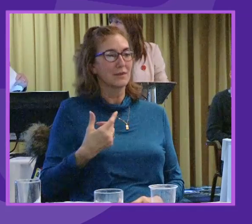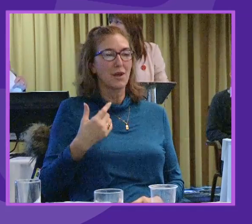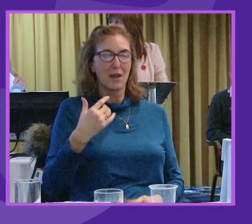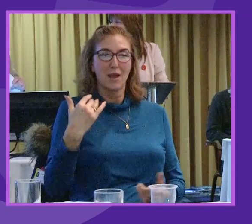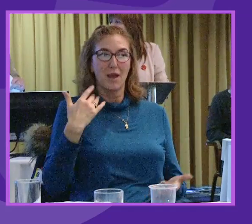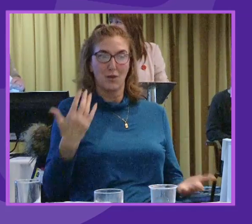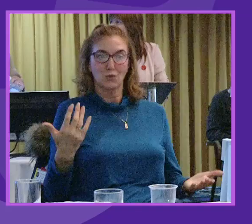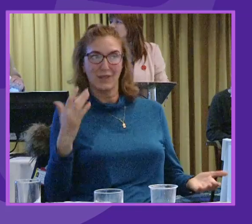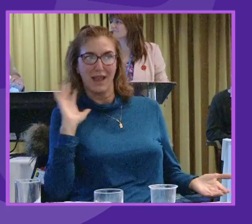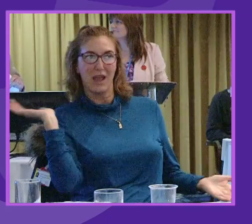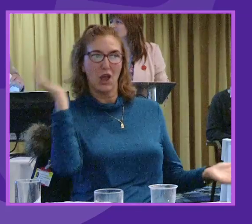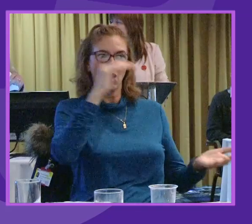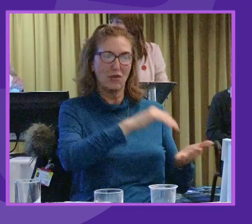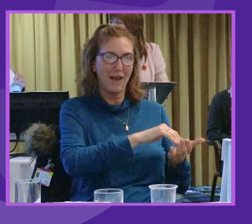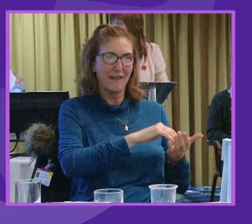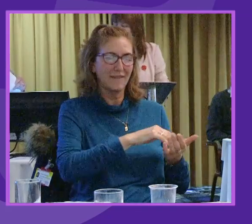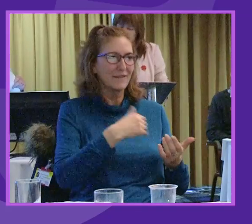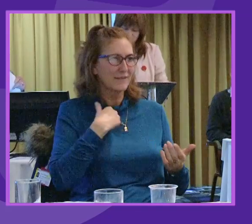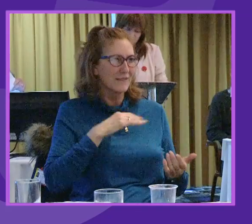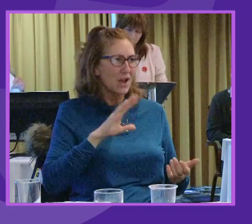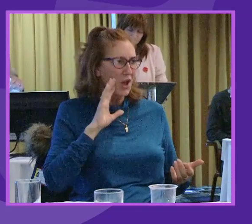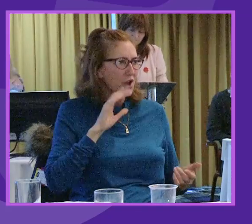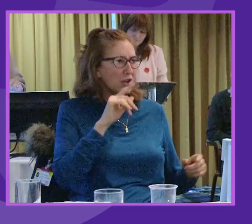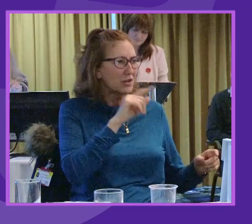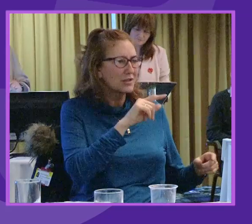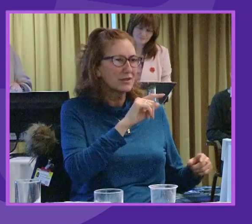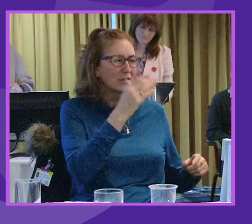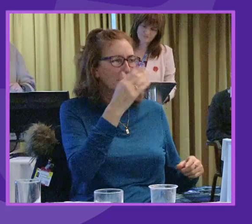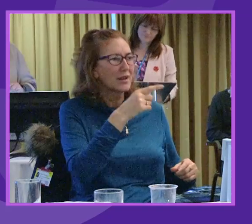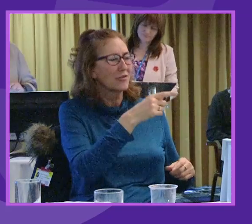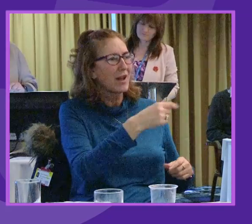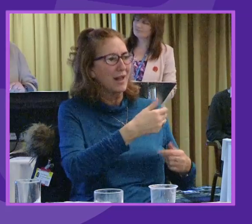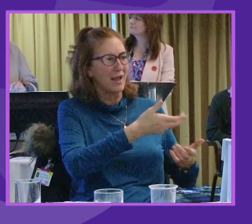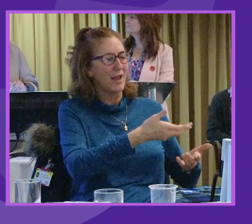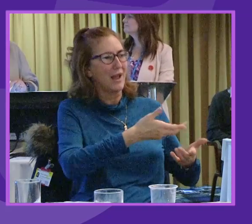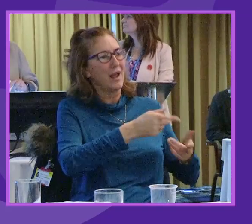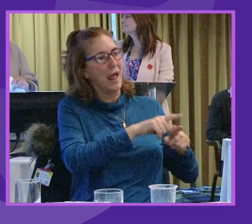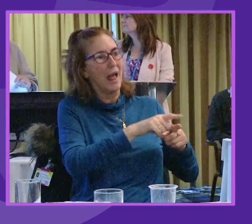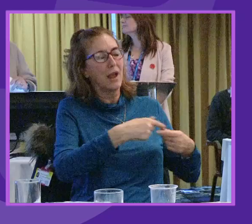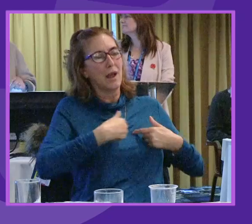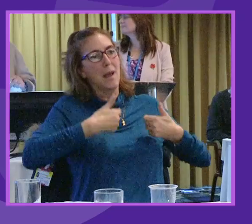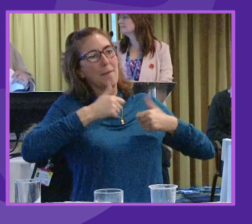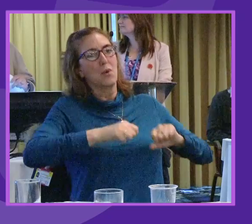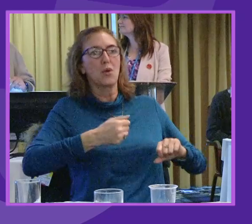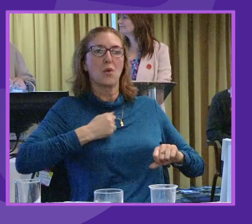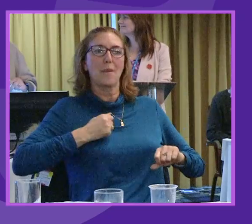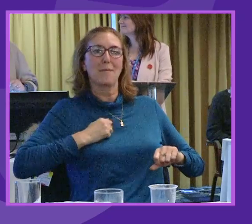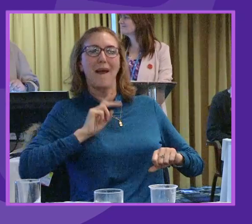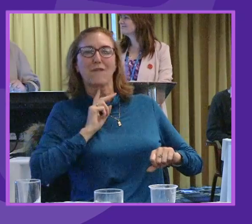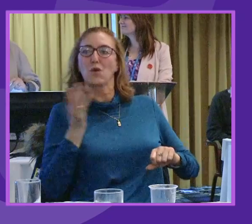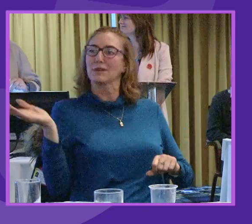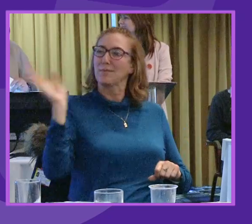human being. And what I heard this morning when I came in, how powerful. We need to give everyone a voice. I've been given my voice